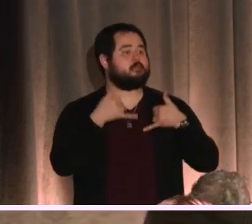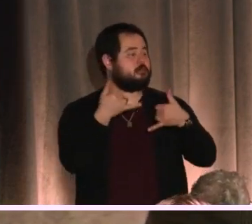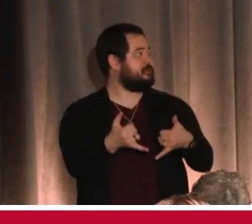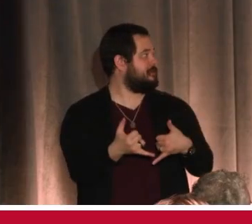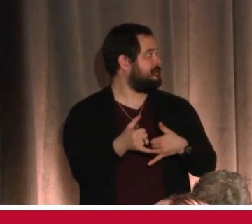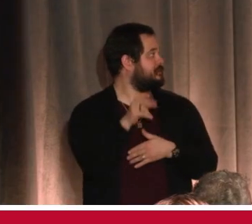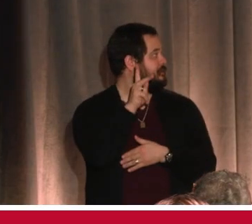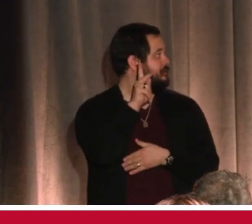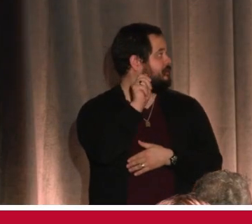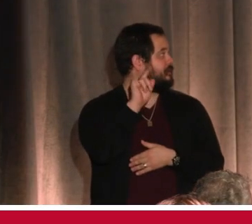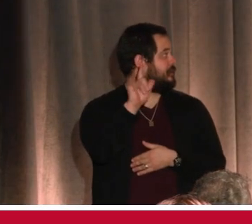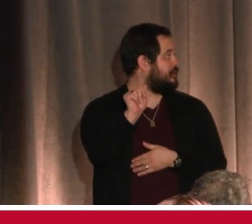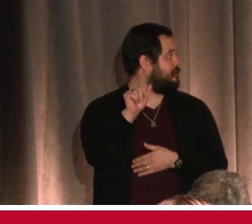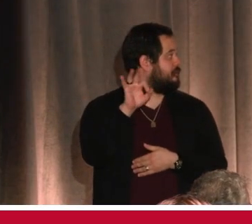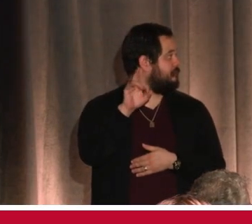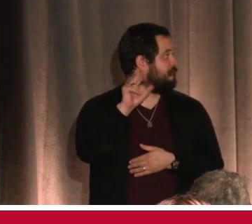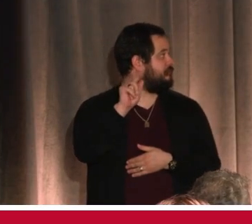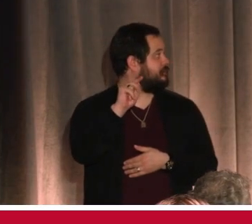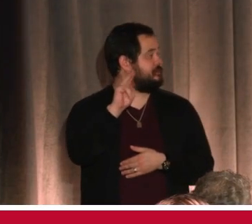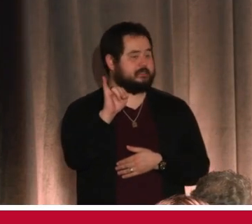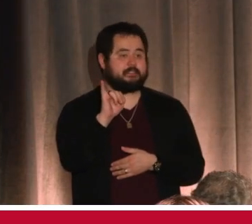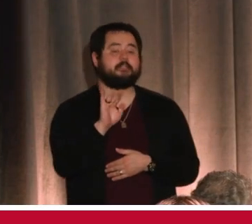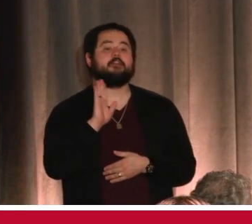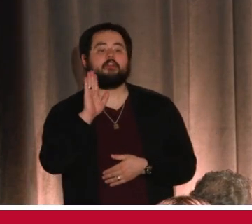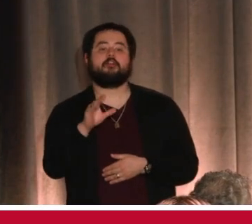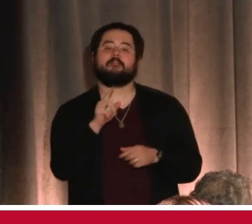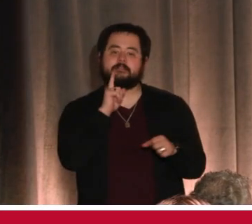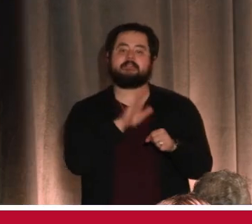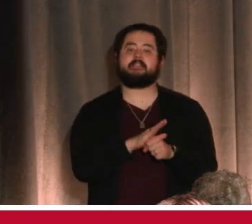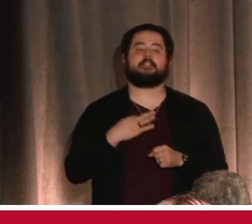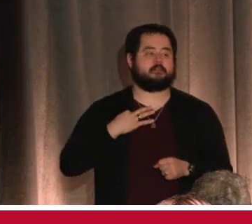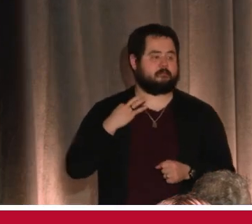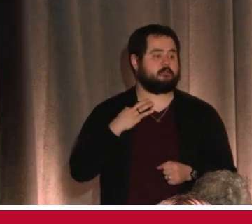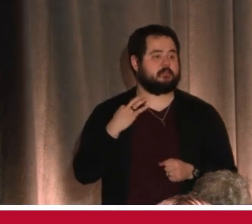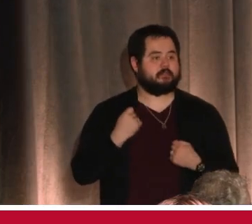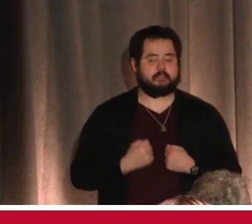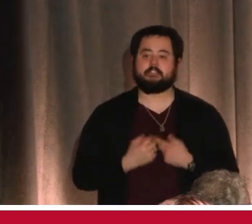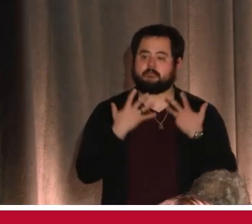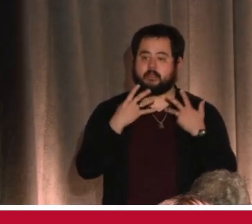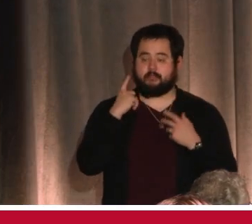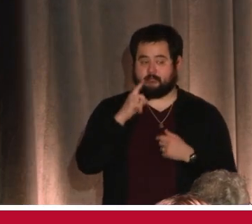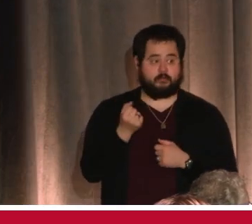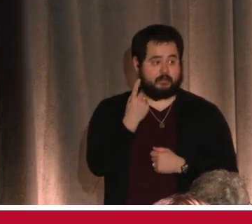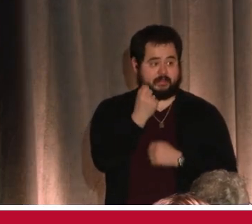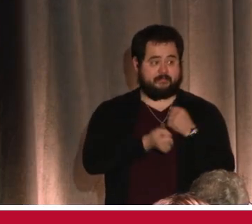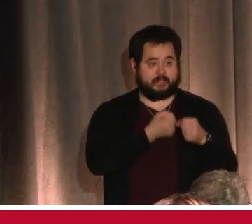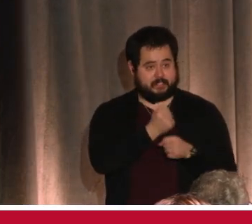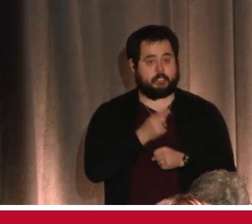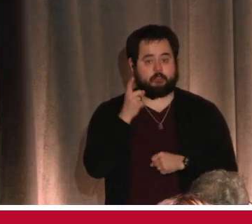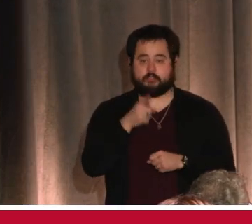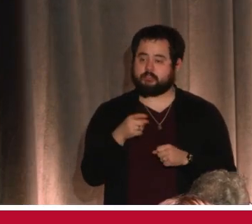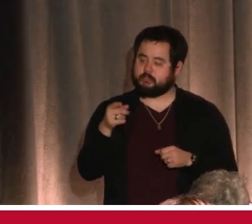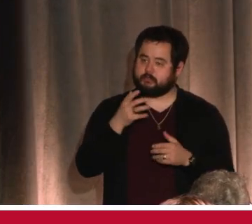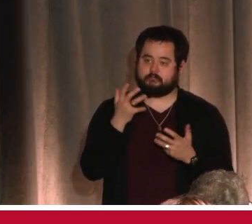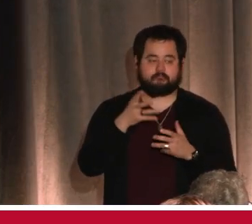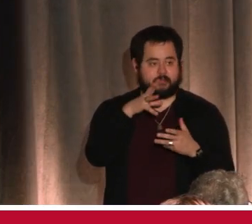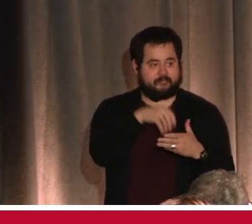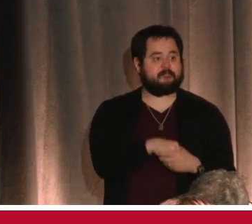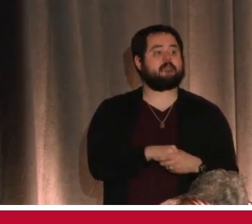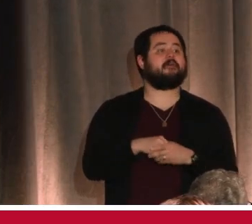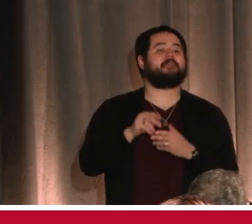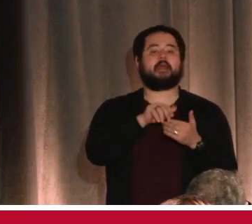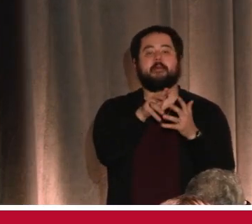Fertini. Kayla's dedication to volunteerism is inspiring. For 11 years, she has been deeply involved with the Miracle League of the South